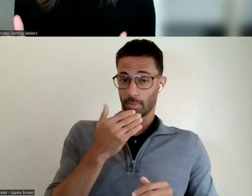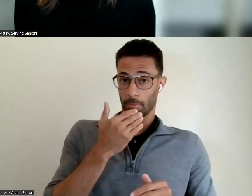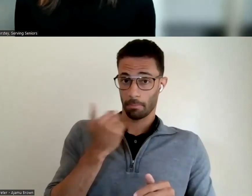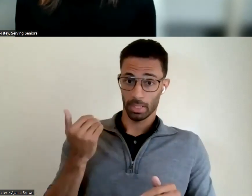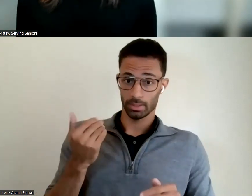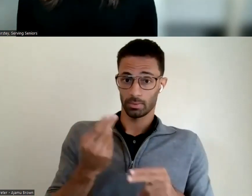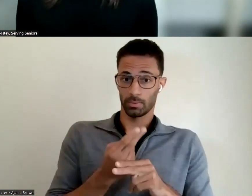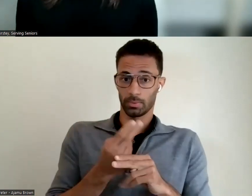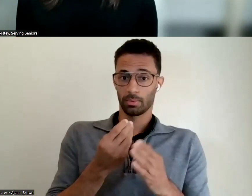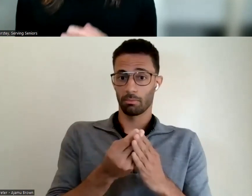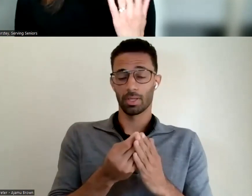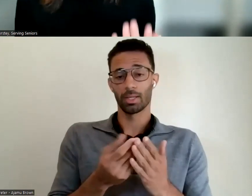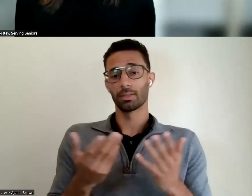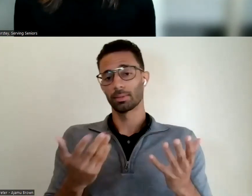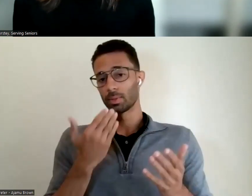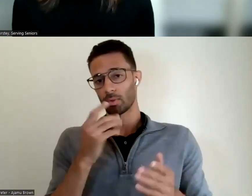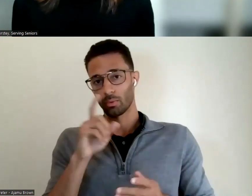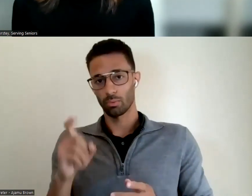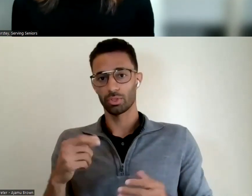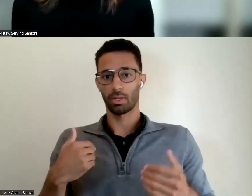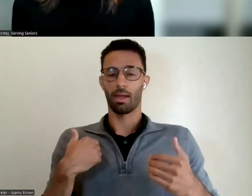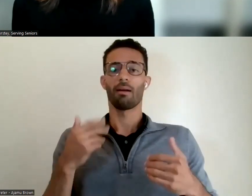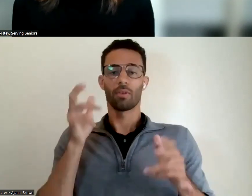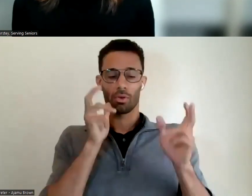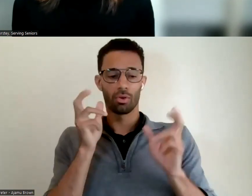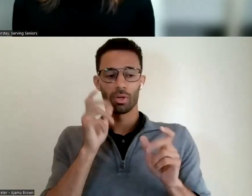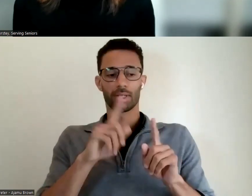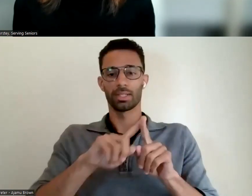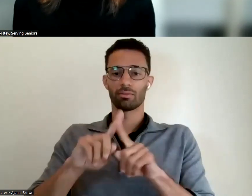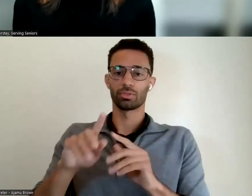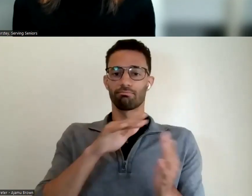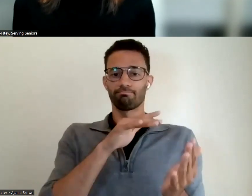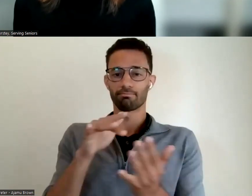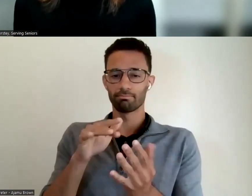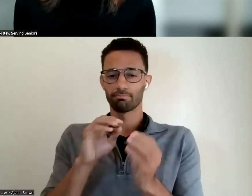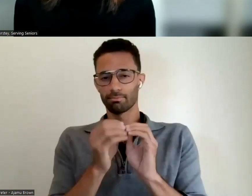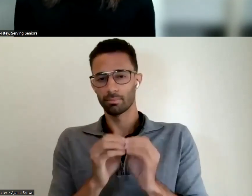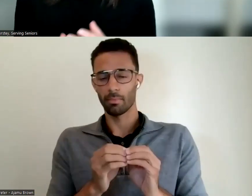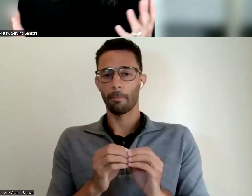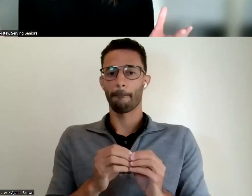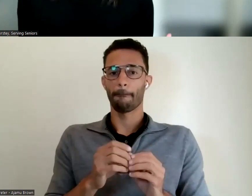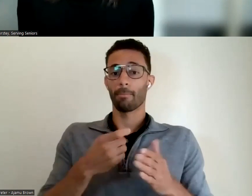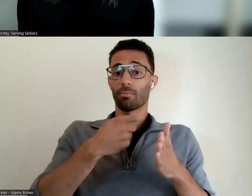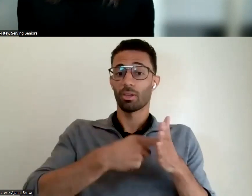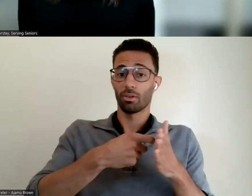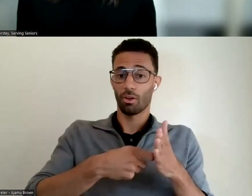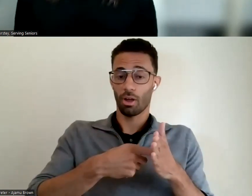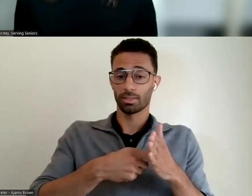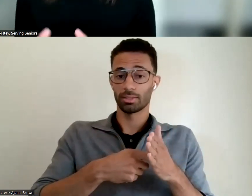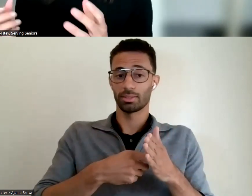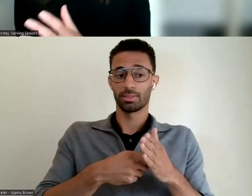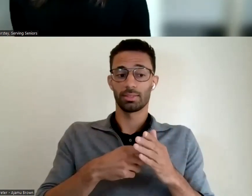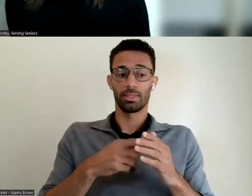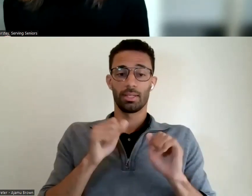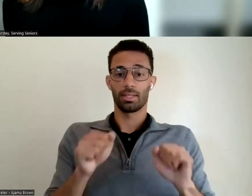different studies that the annual cost of an individual experiencing homelessness can range from $30,000 a year